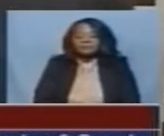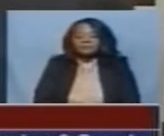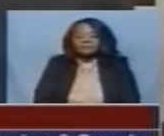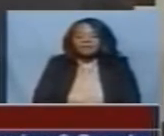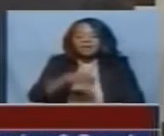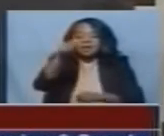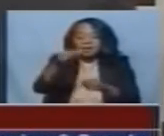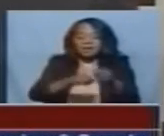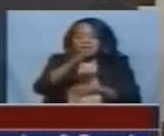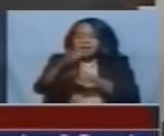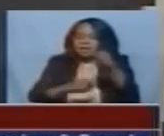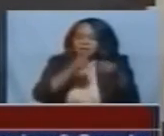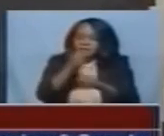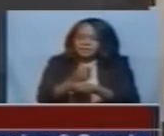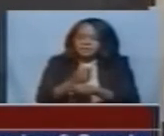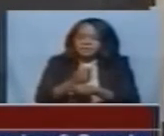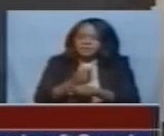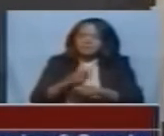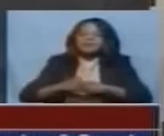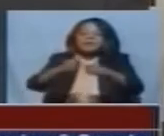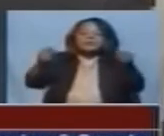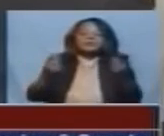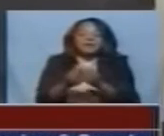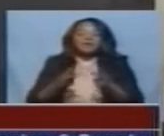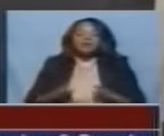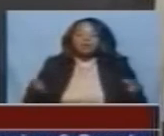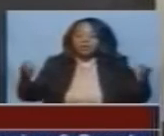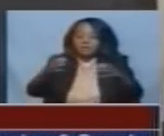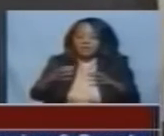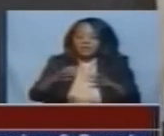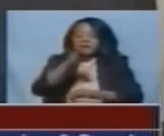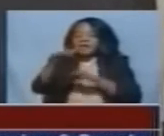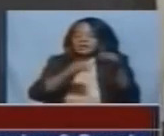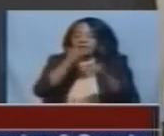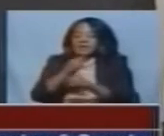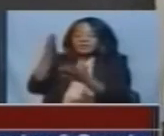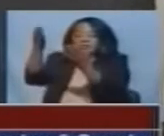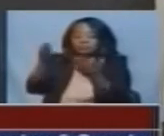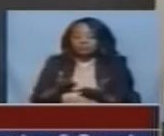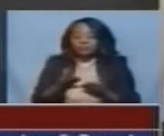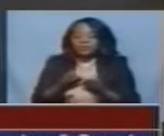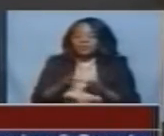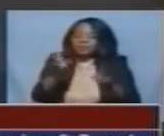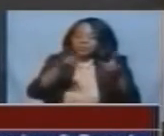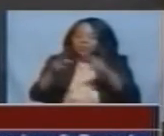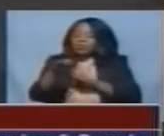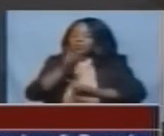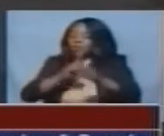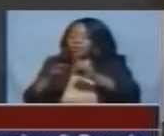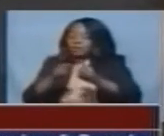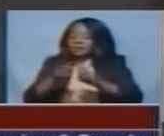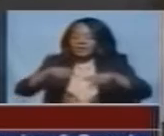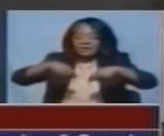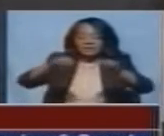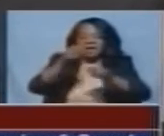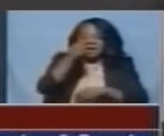every year we have a general conference where we bring in international speakers to just try and understand.